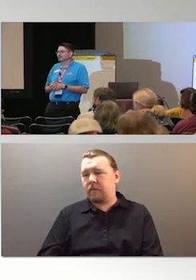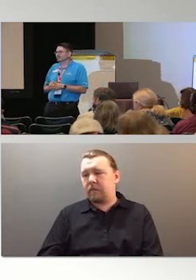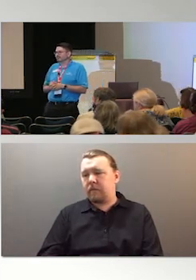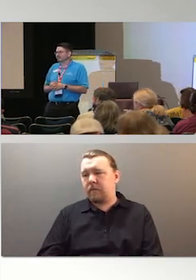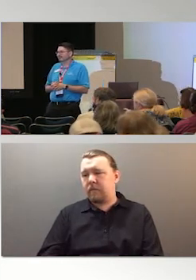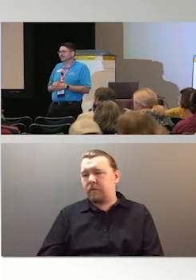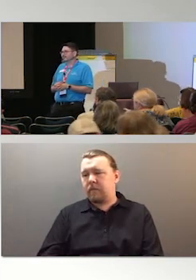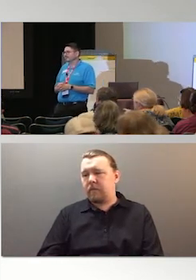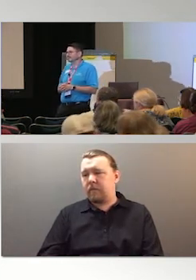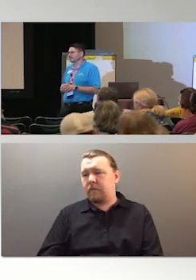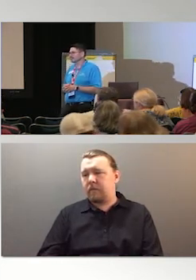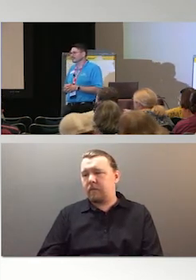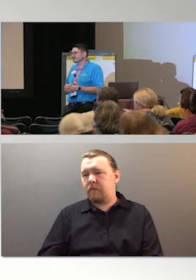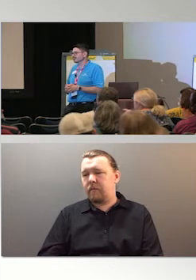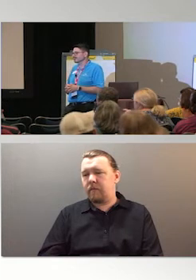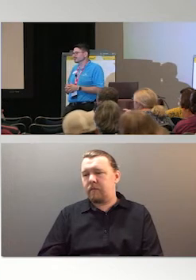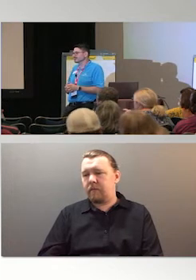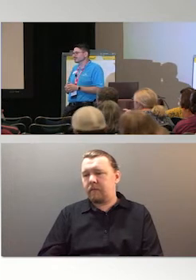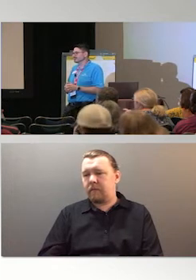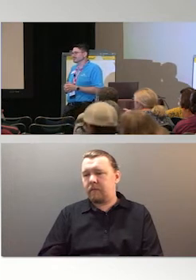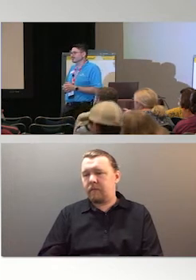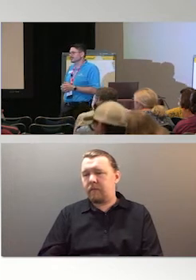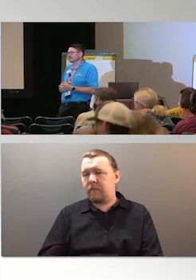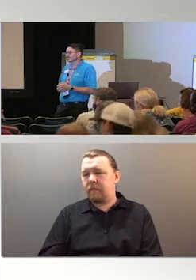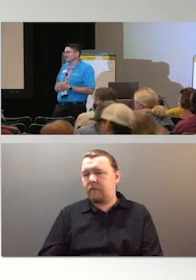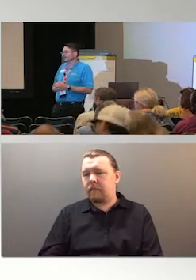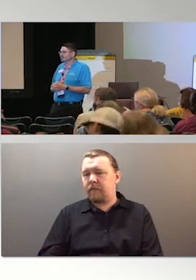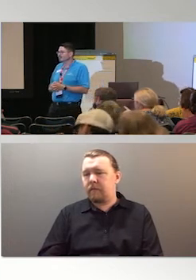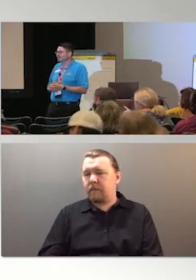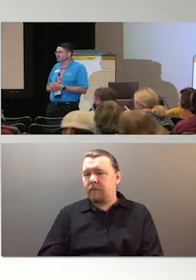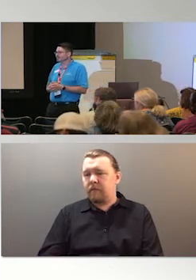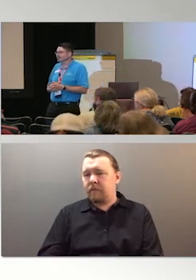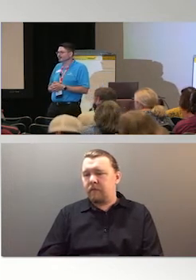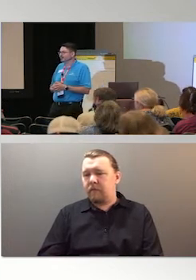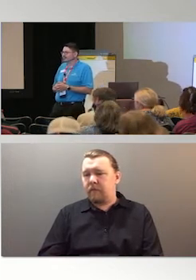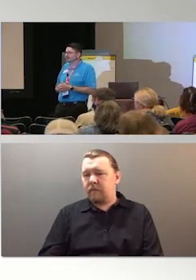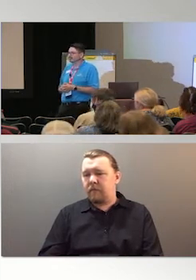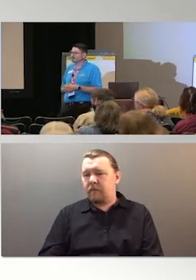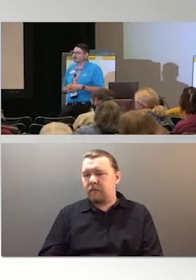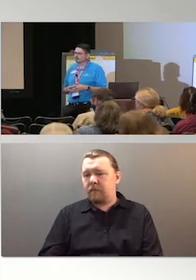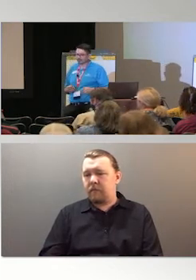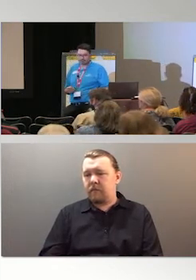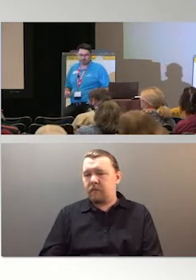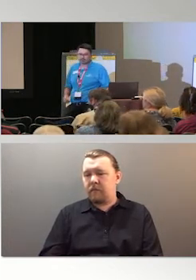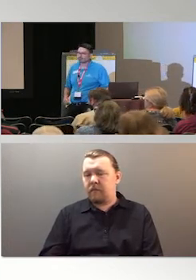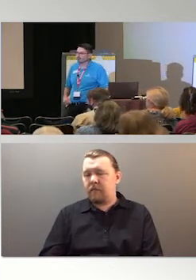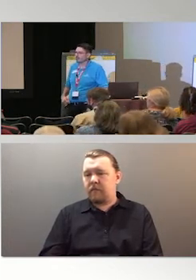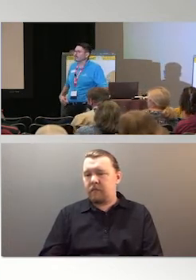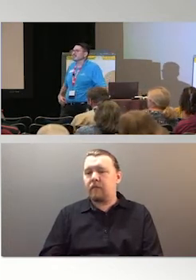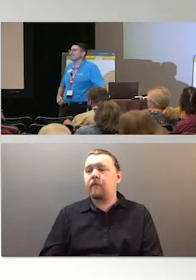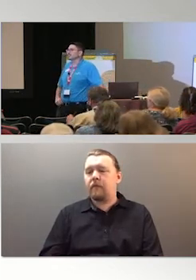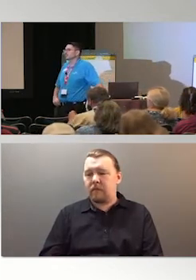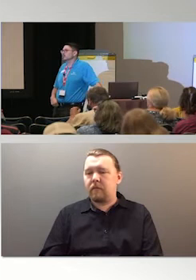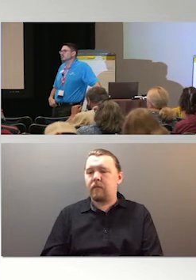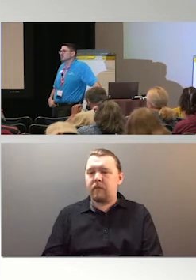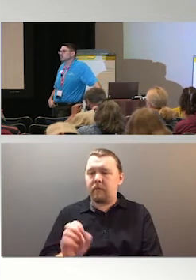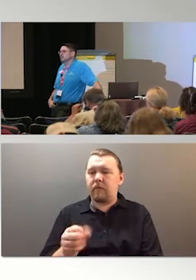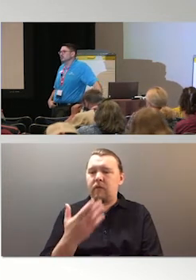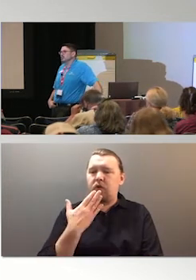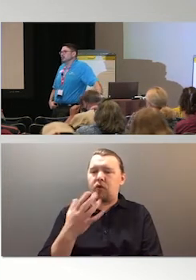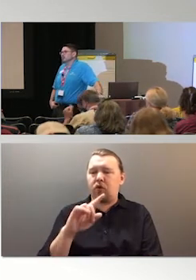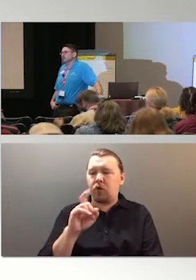participate. Is he going to continue to have to use that email, or can I call Able and Yeah, good